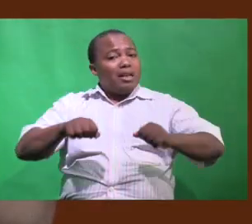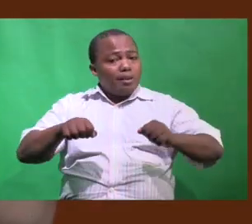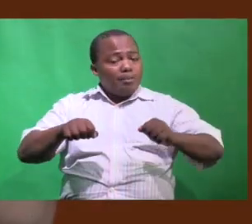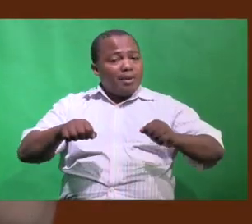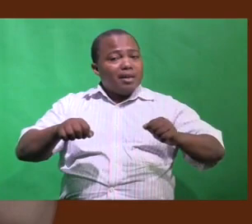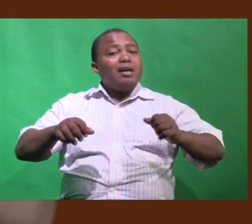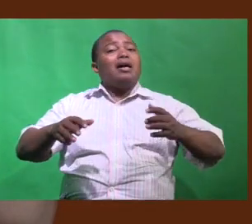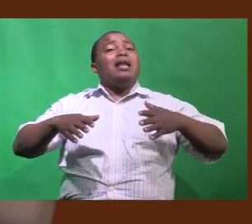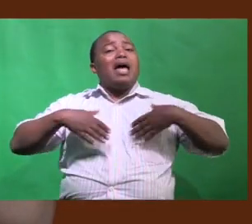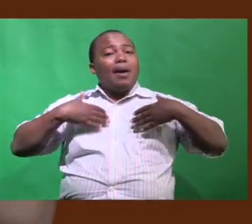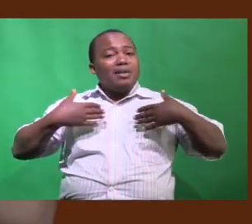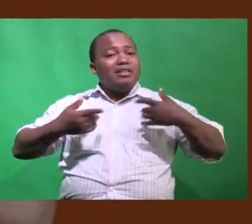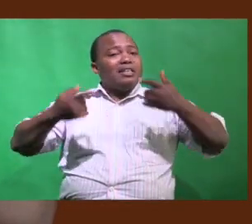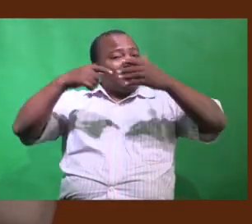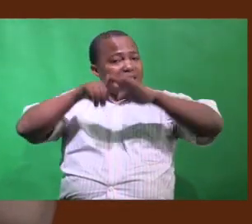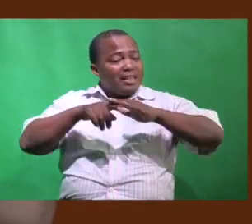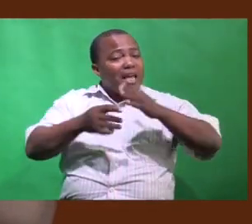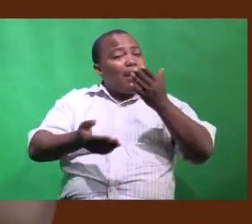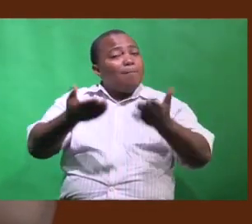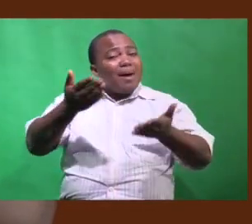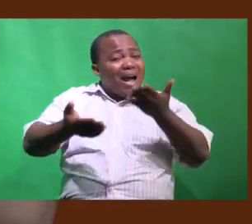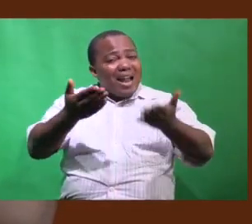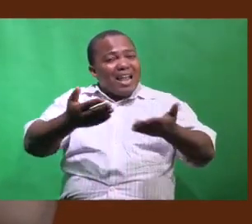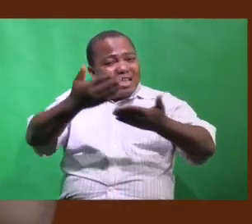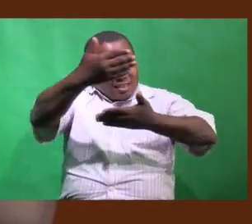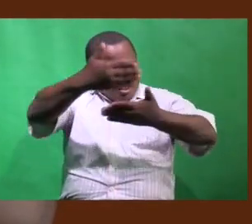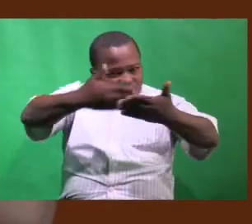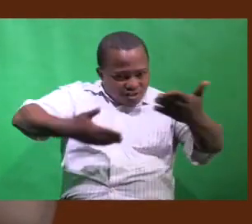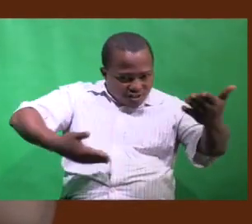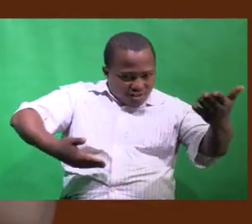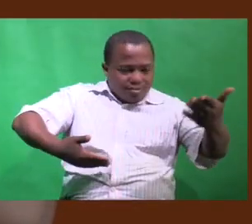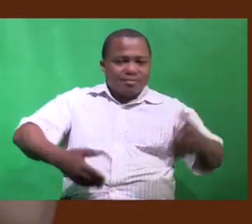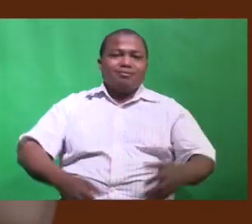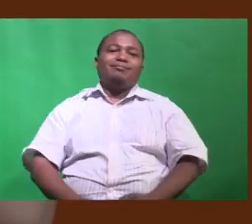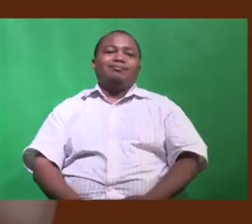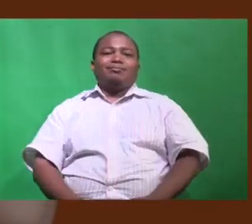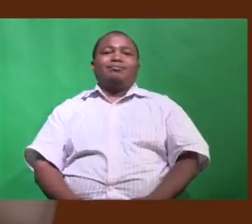will be a liability in the balance sheet.